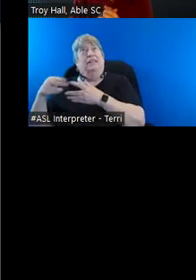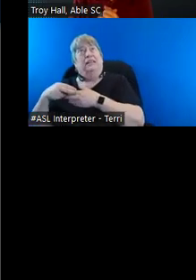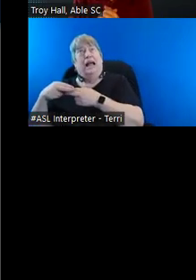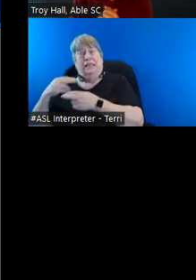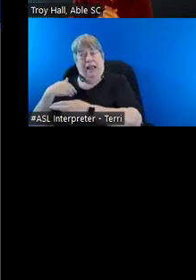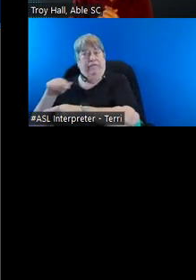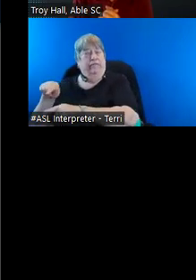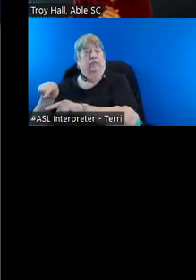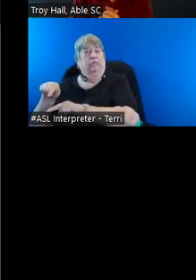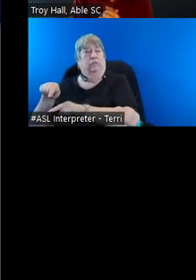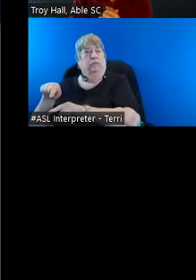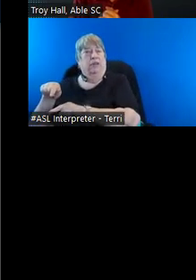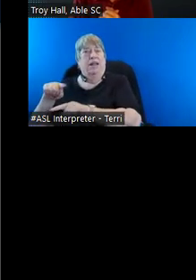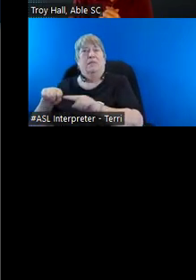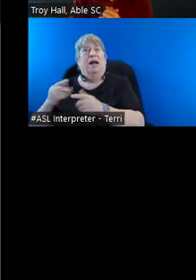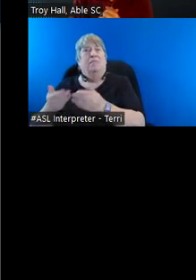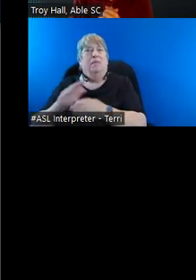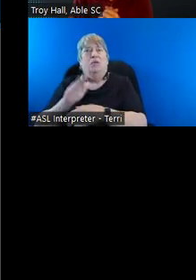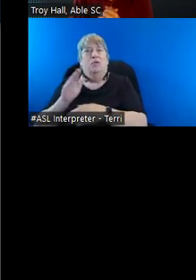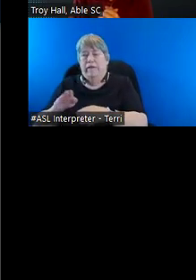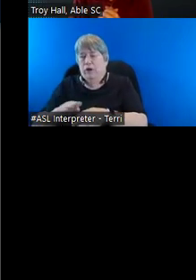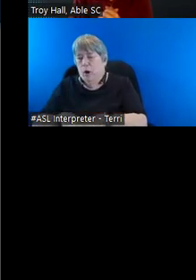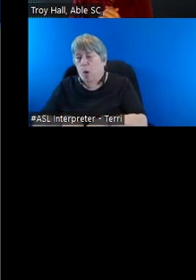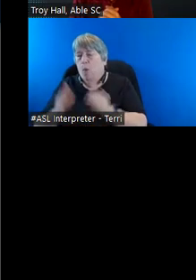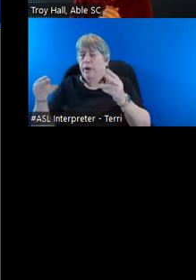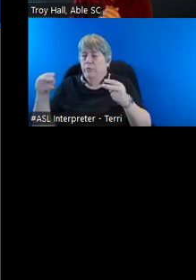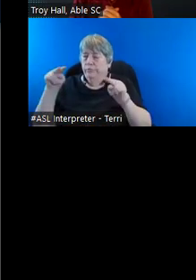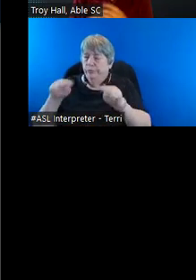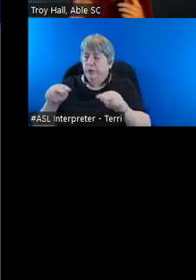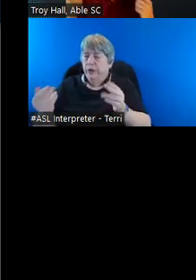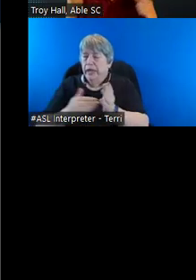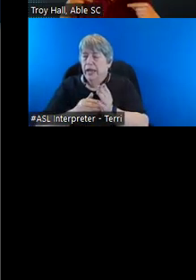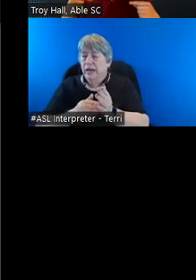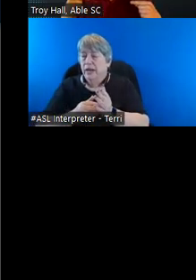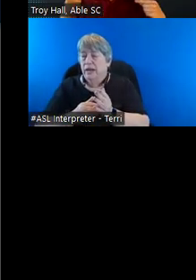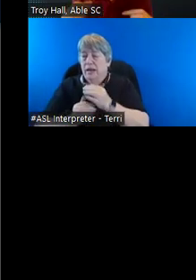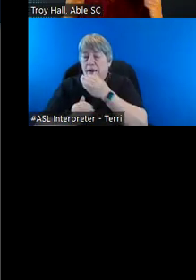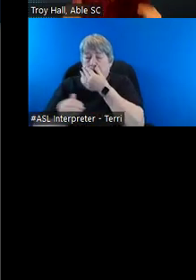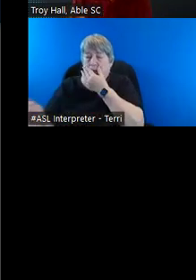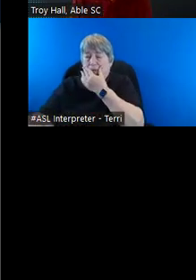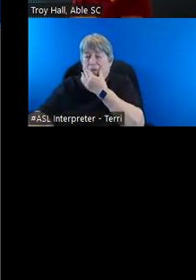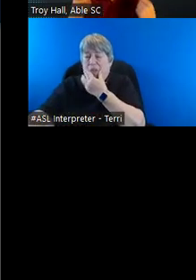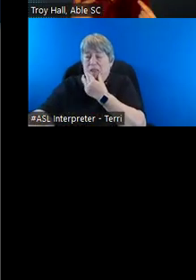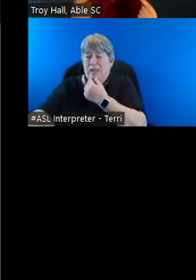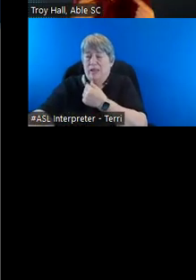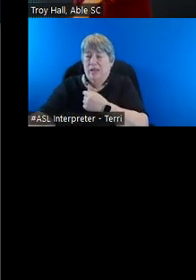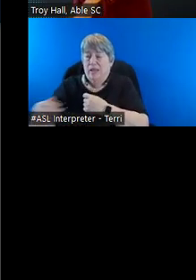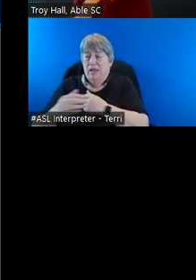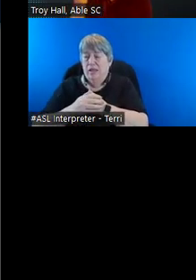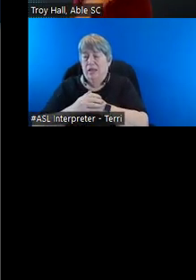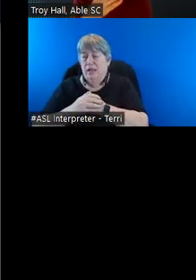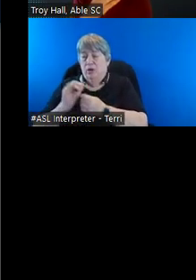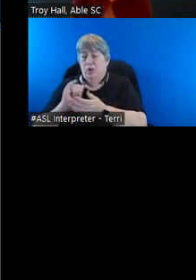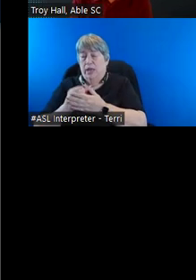and then never open these slides again. But these are just some key questions to ask of yourself and your